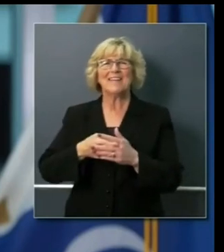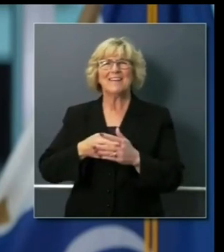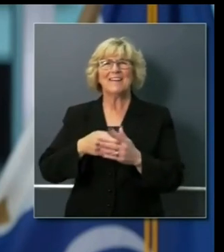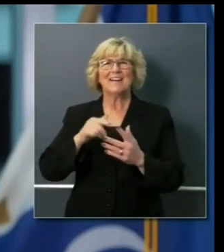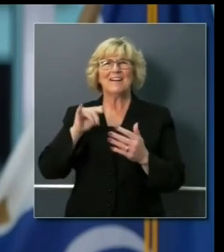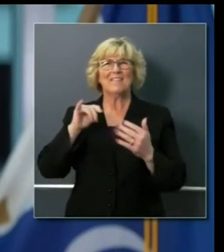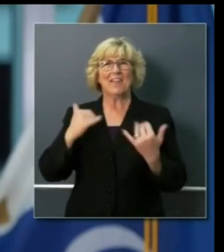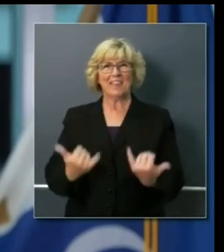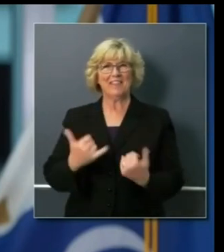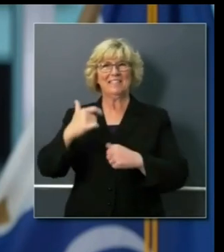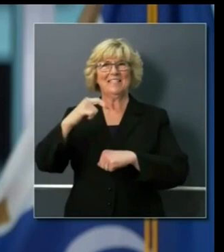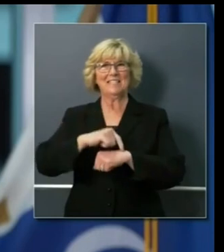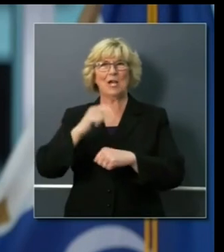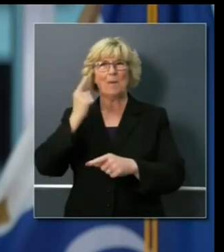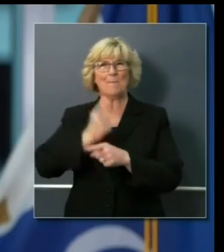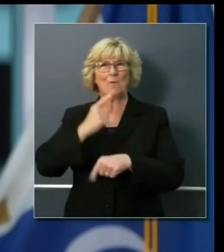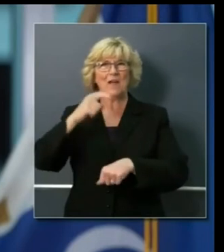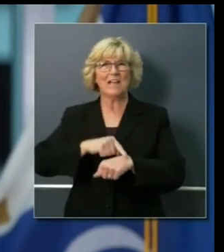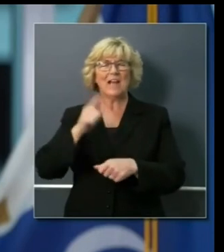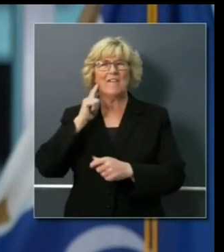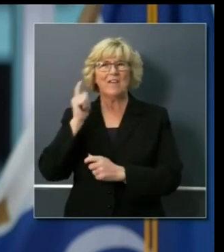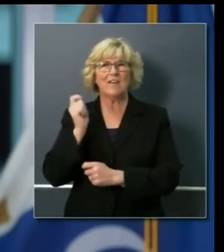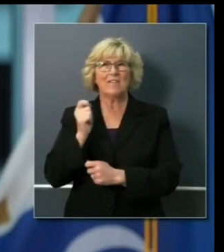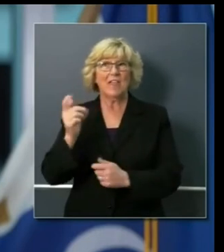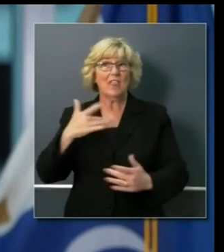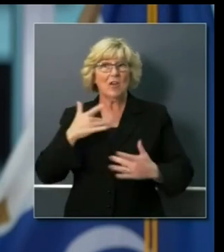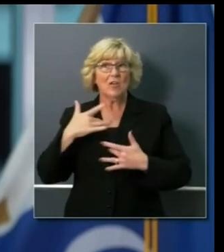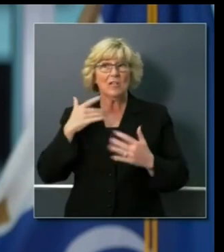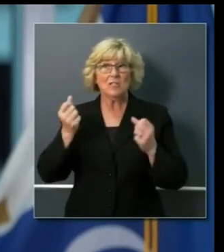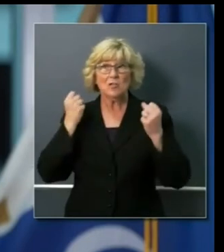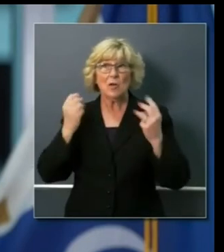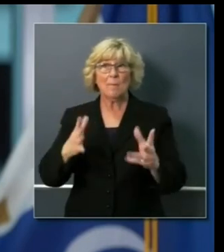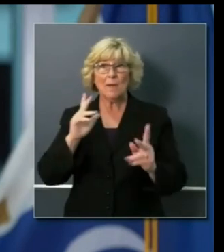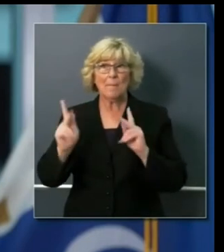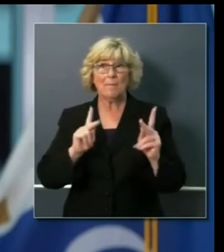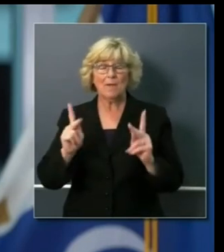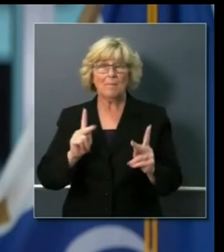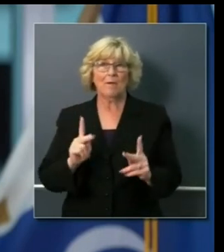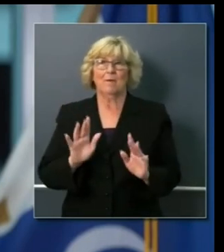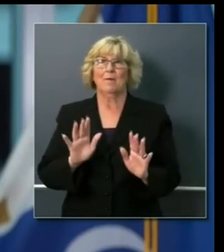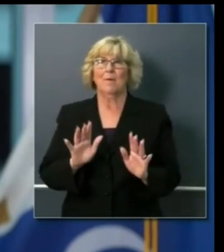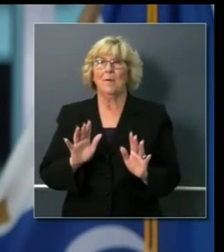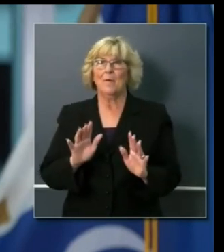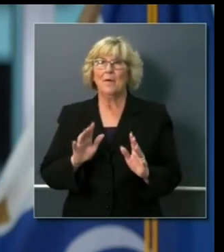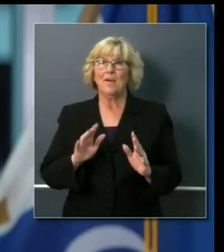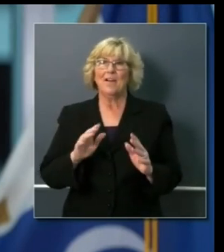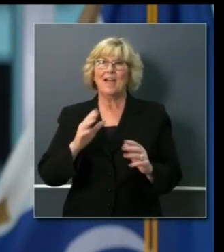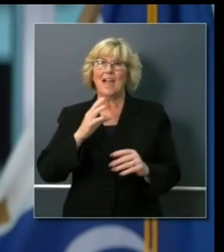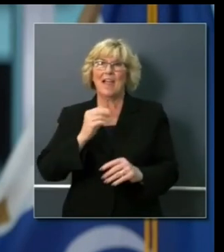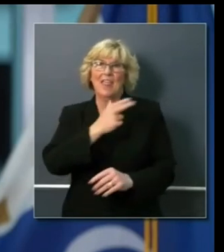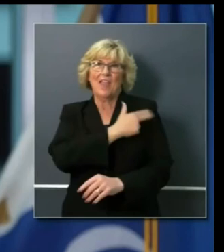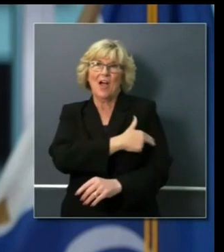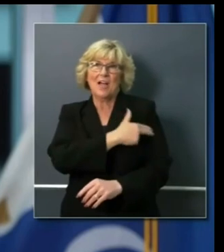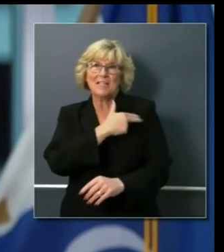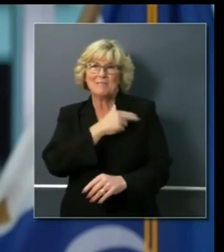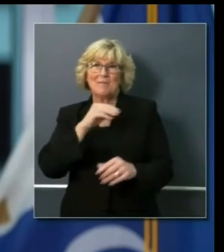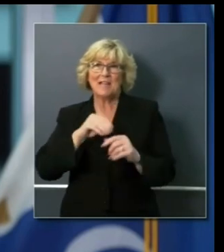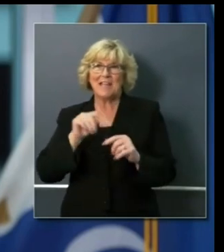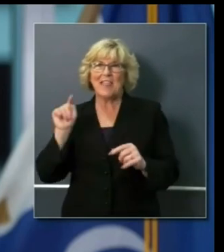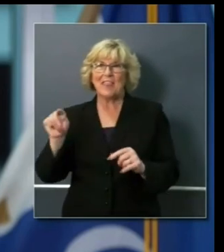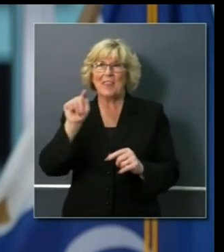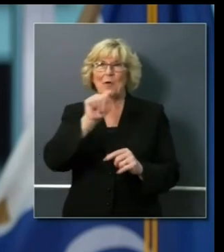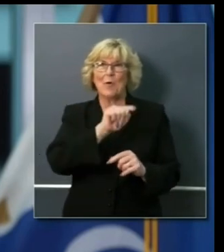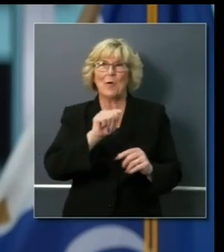And they felt concerned about the number of people. That is quite rational. And the healthcare system up there does not have